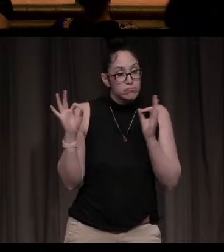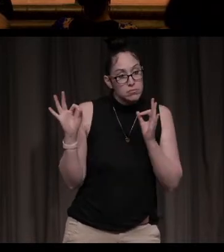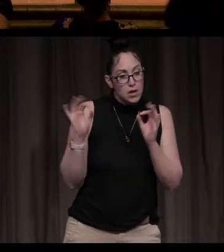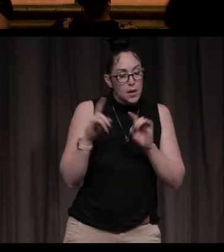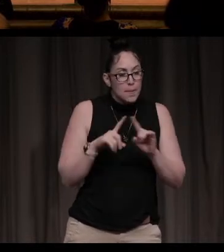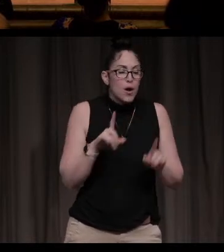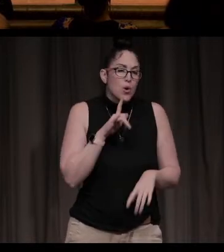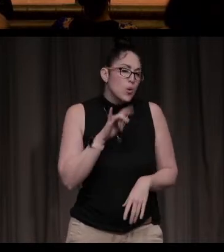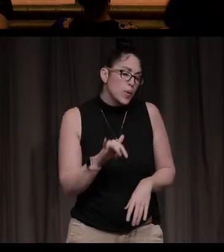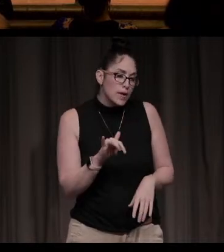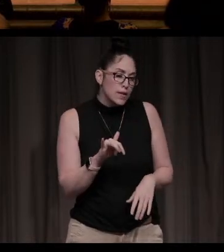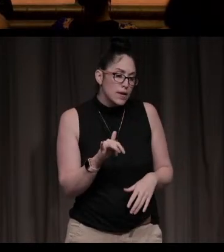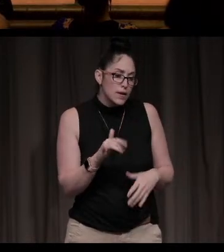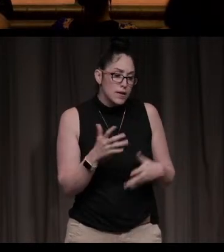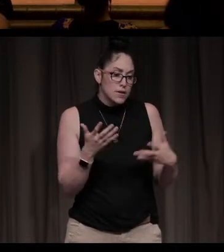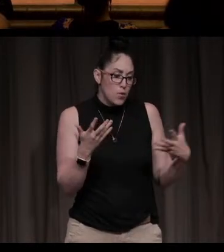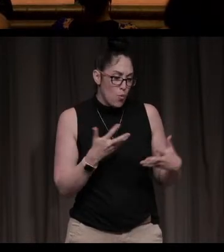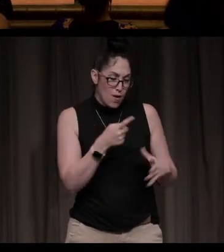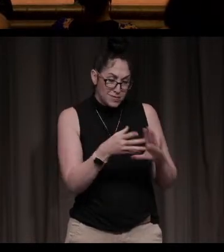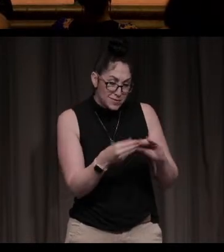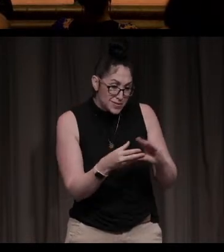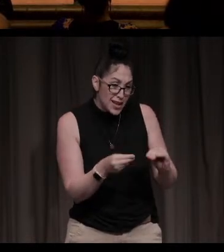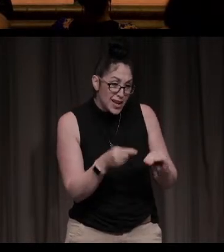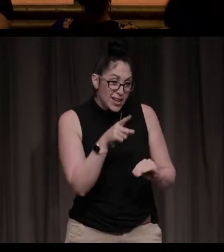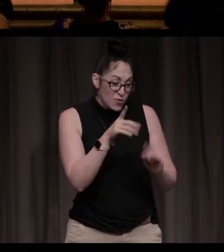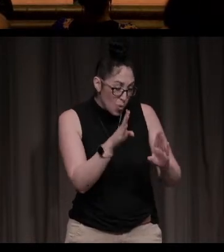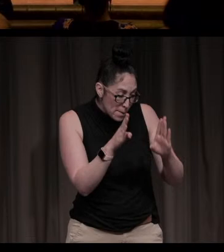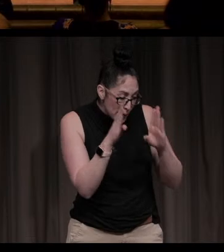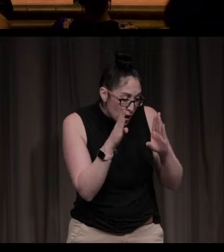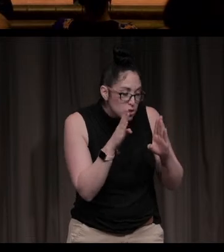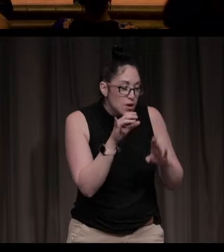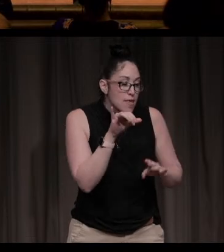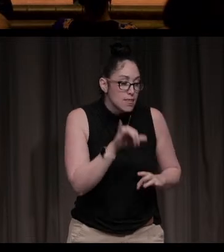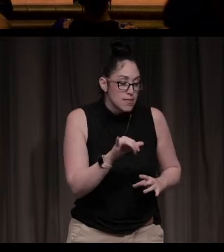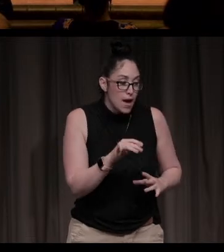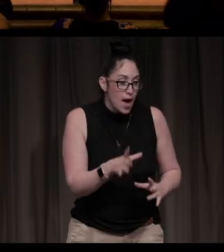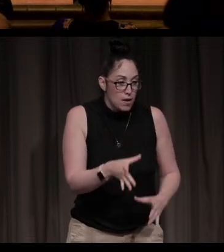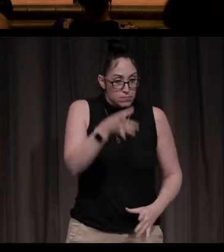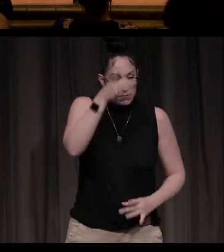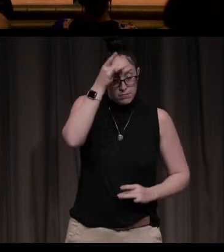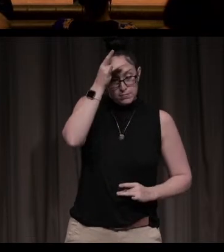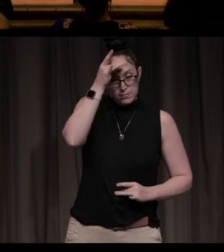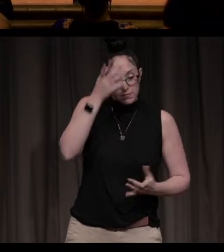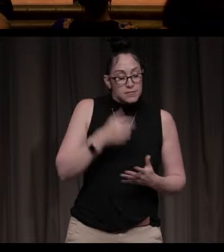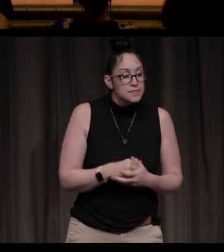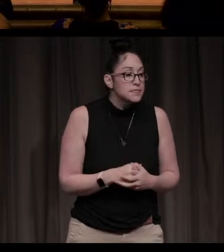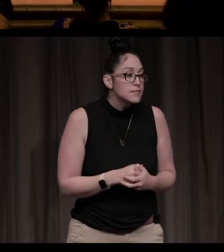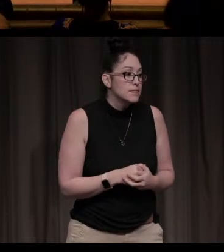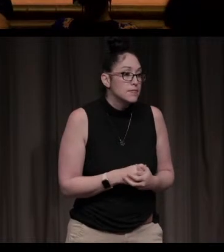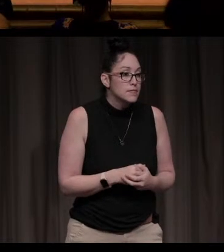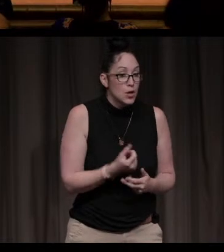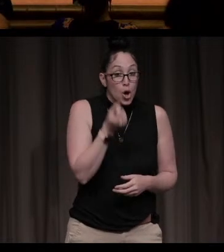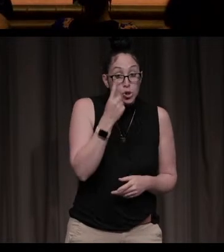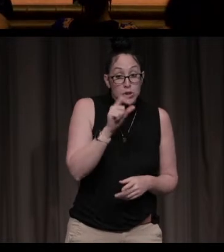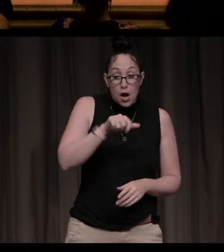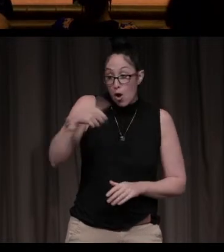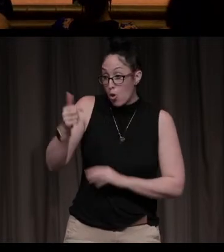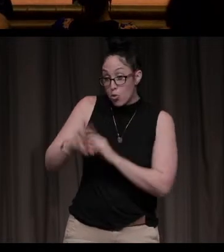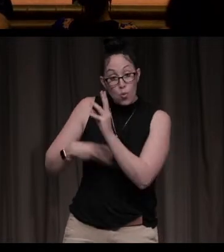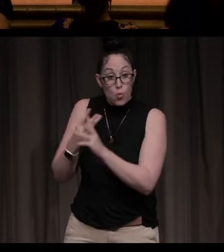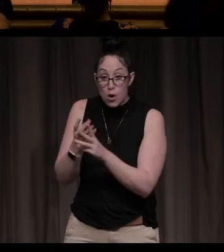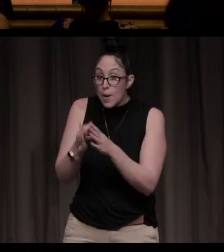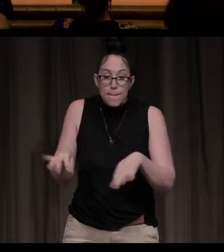that they're saying that they really pay attention to, and that's what they hold on to. Whereas in other worlds, eye